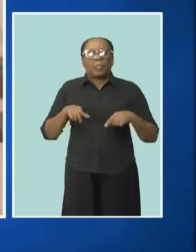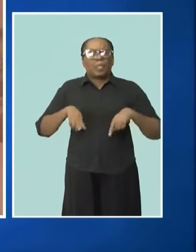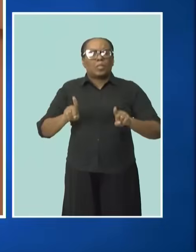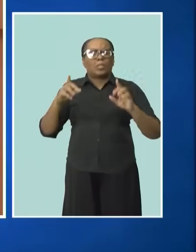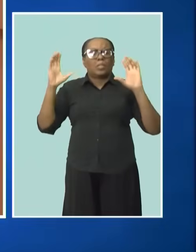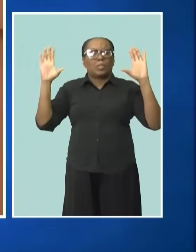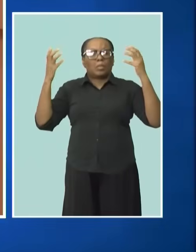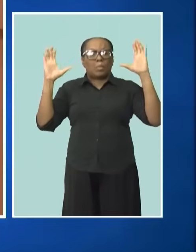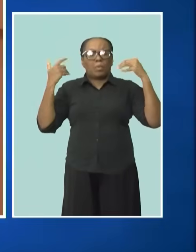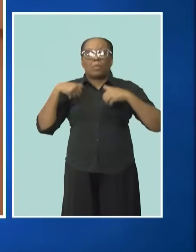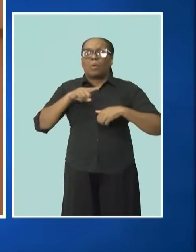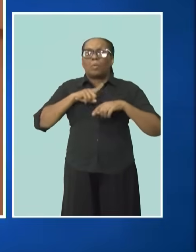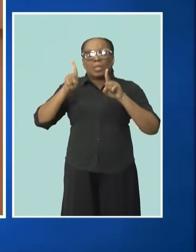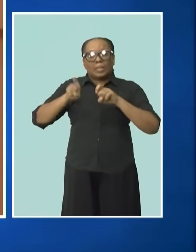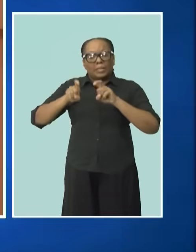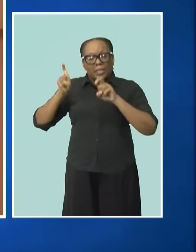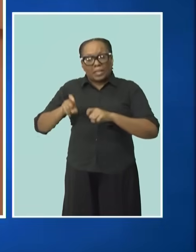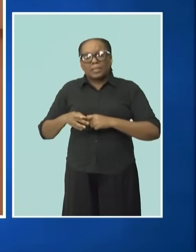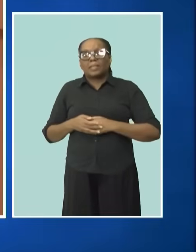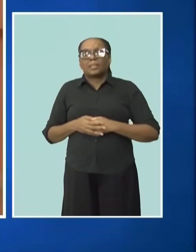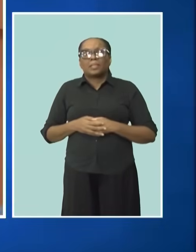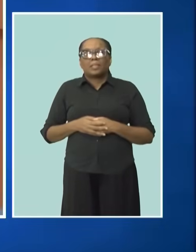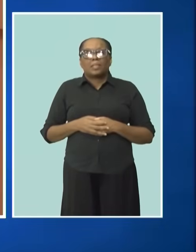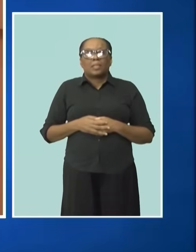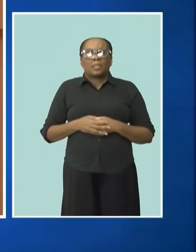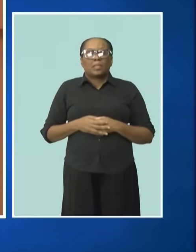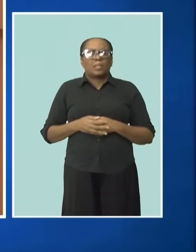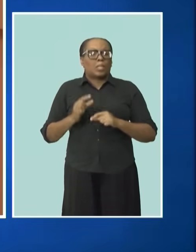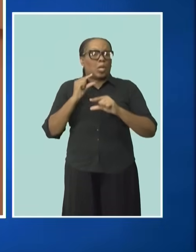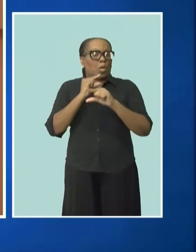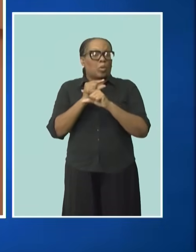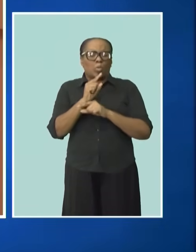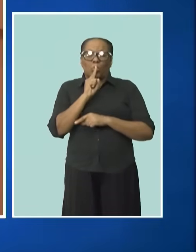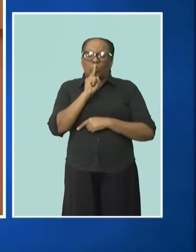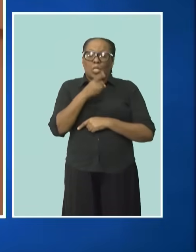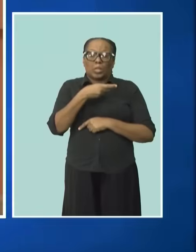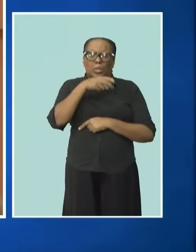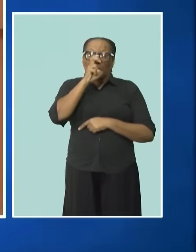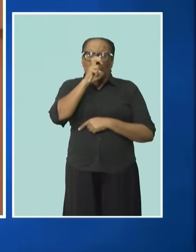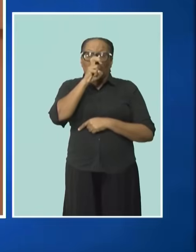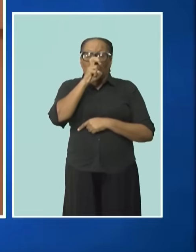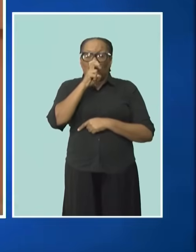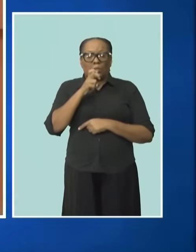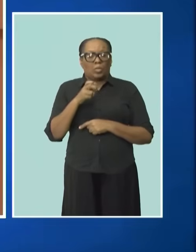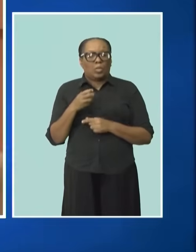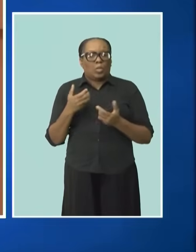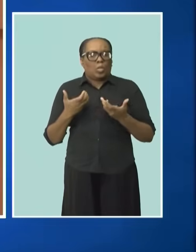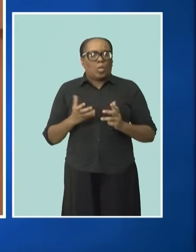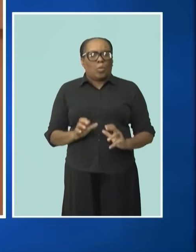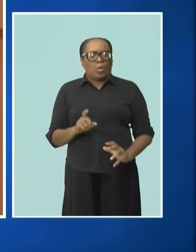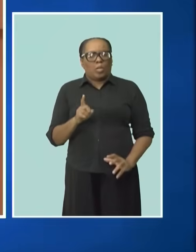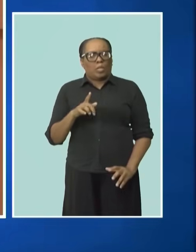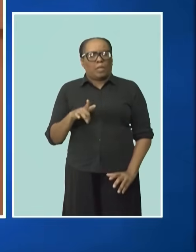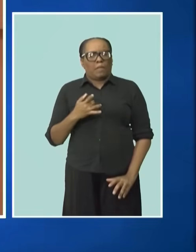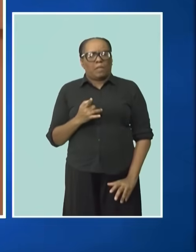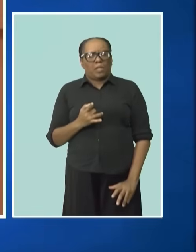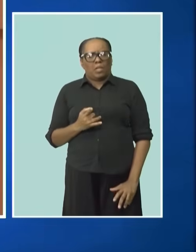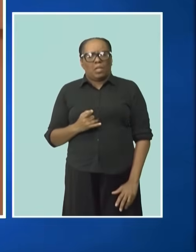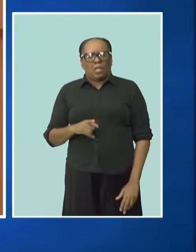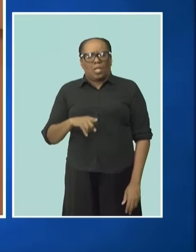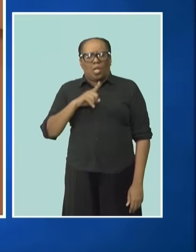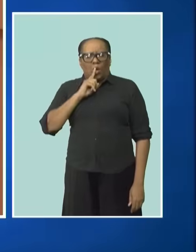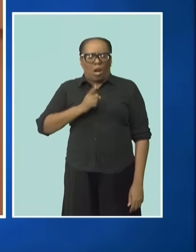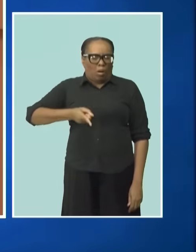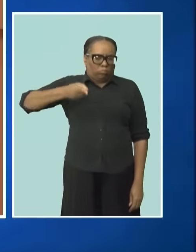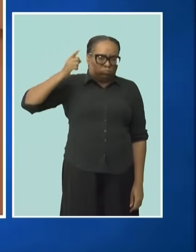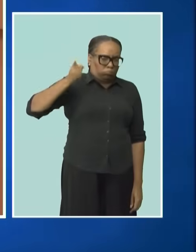year. So security is going to be tight without making you feel as though you're under heavy surveillance. But